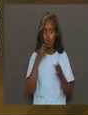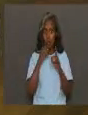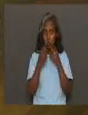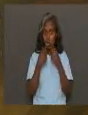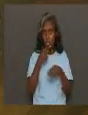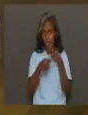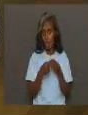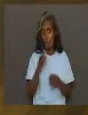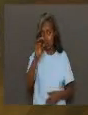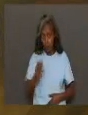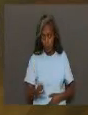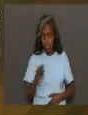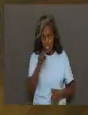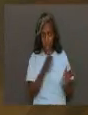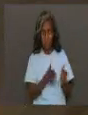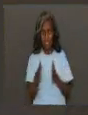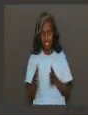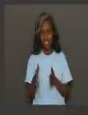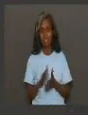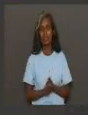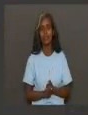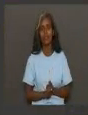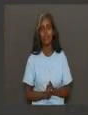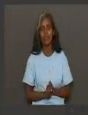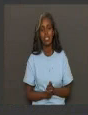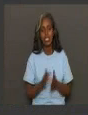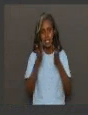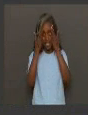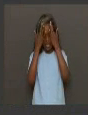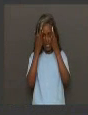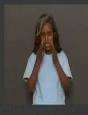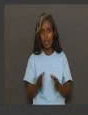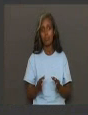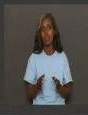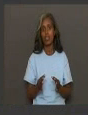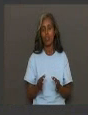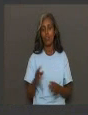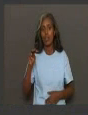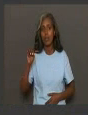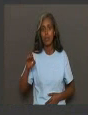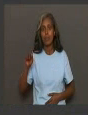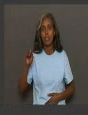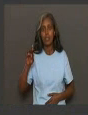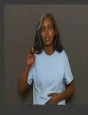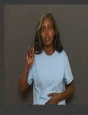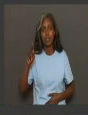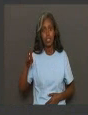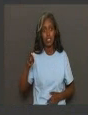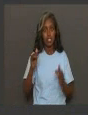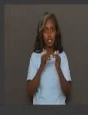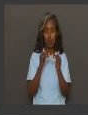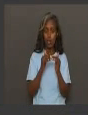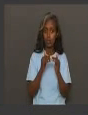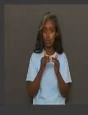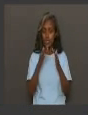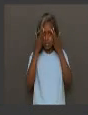columns. Are you ready? The determinant of a matrix is equal to